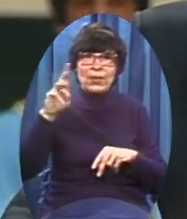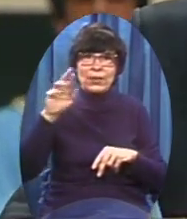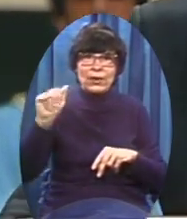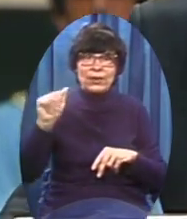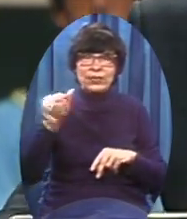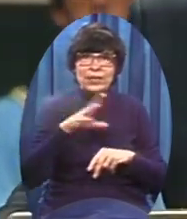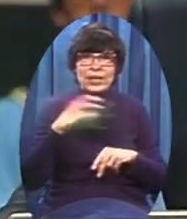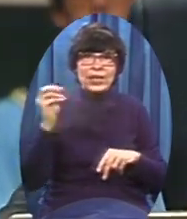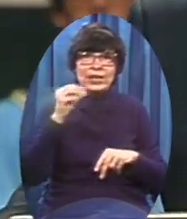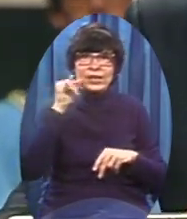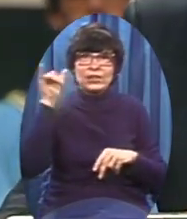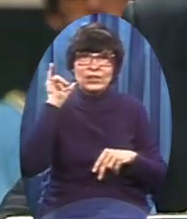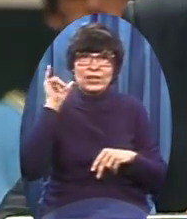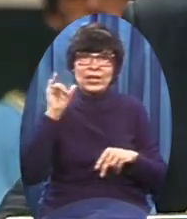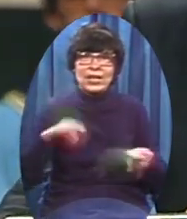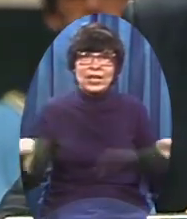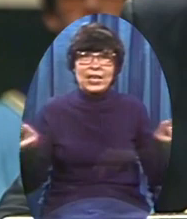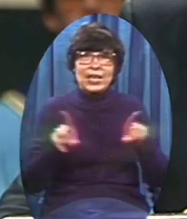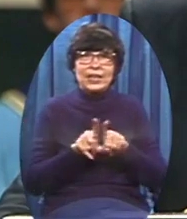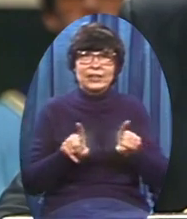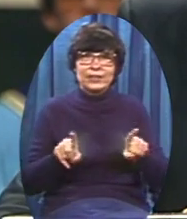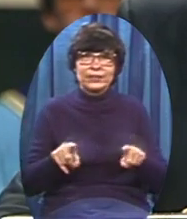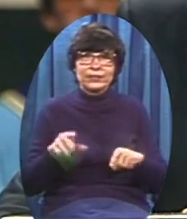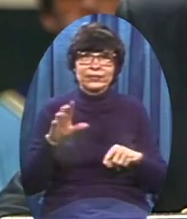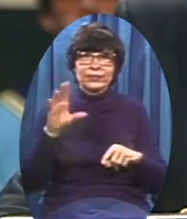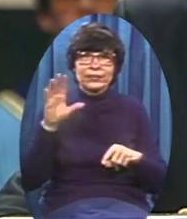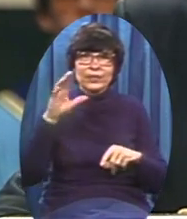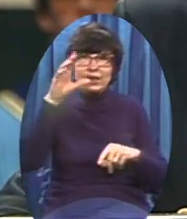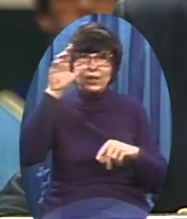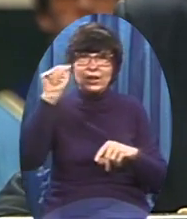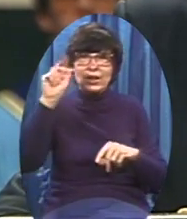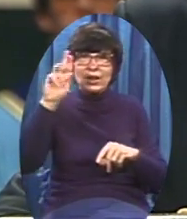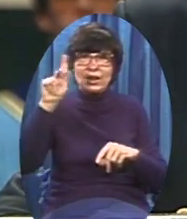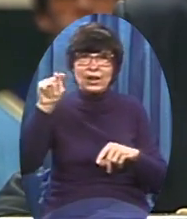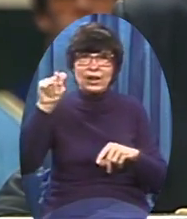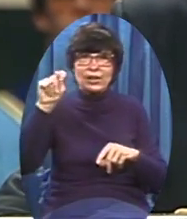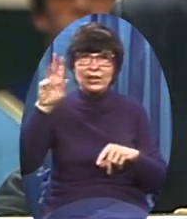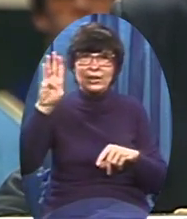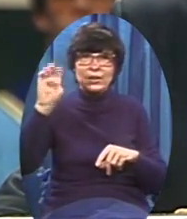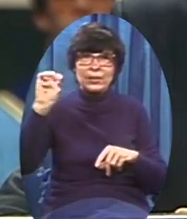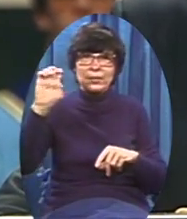was enjoying As the World Turns, passed out."